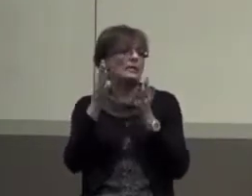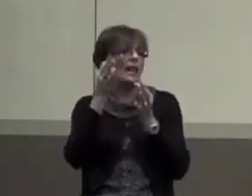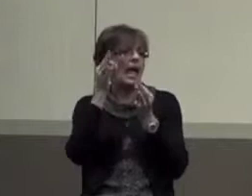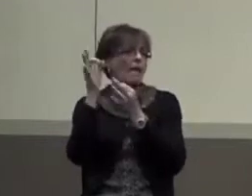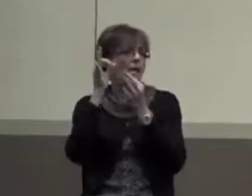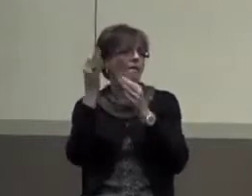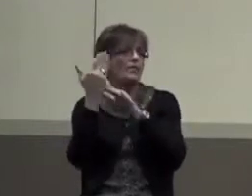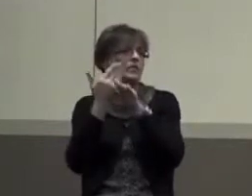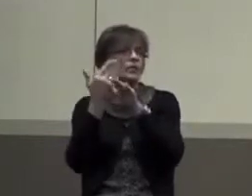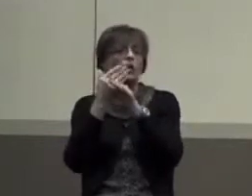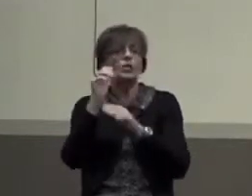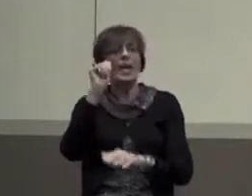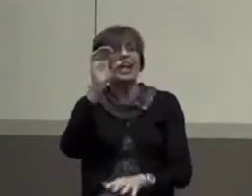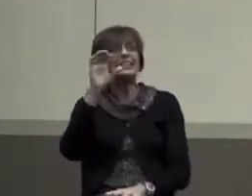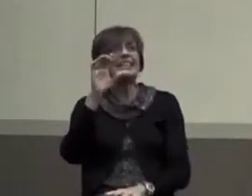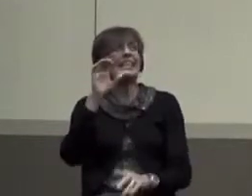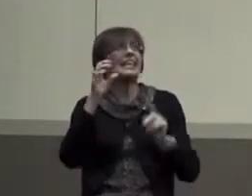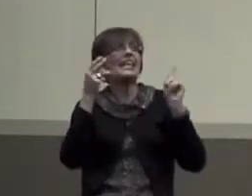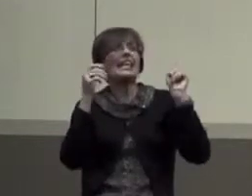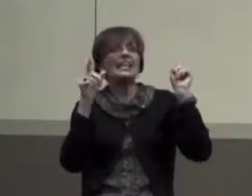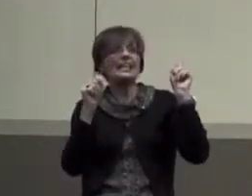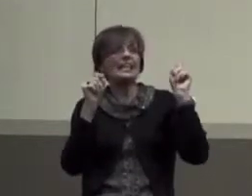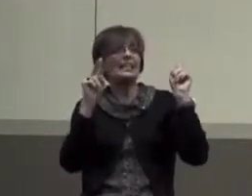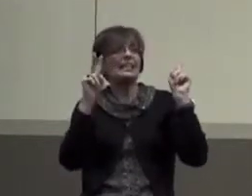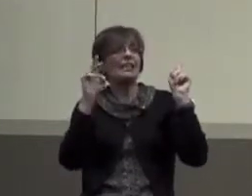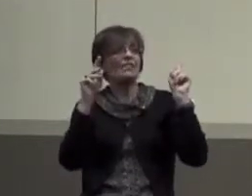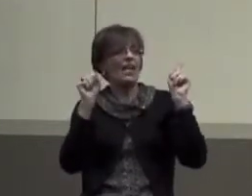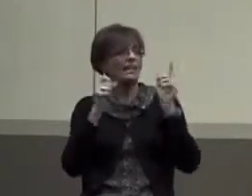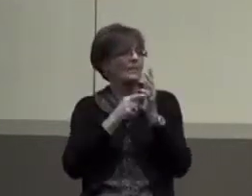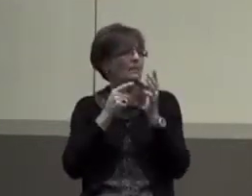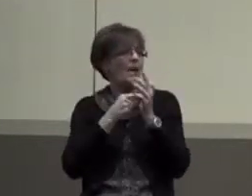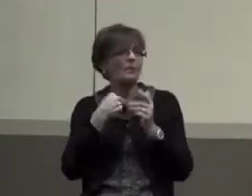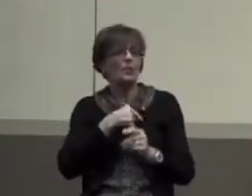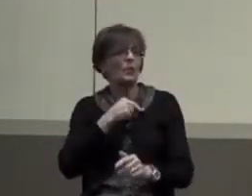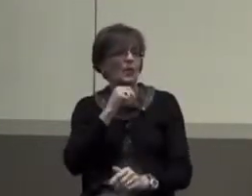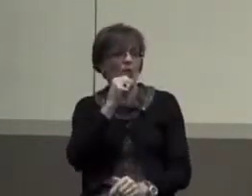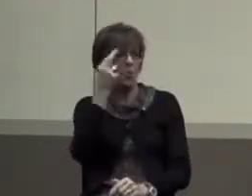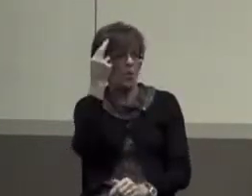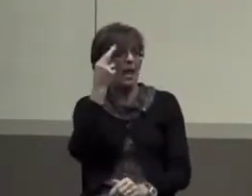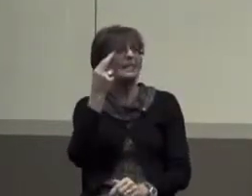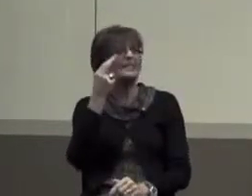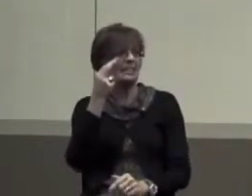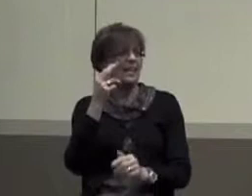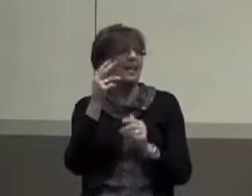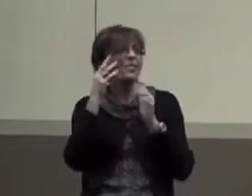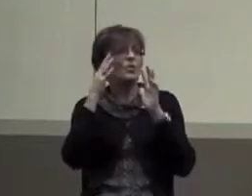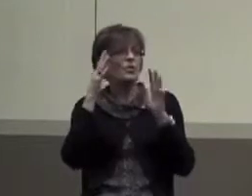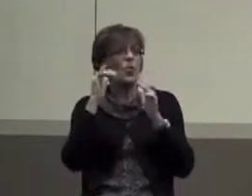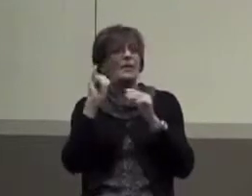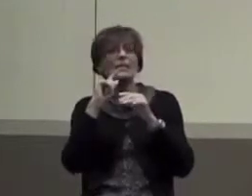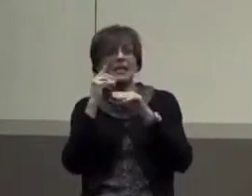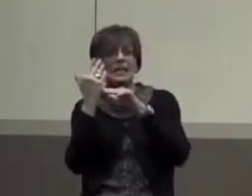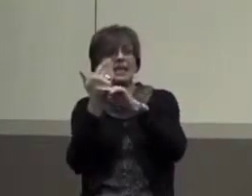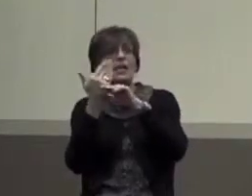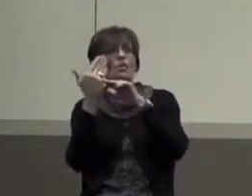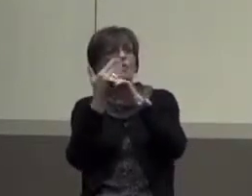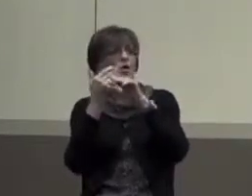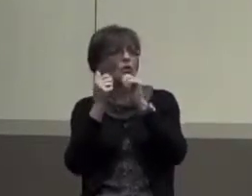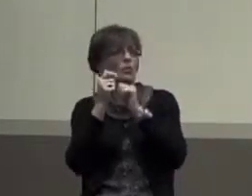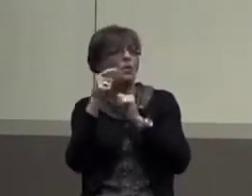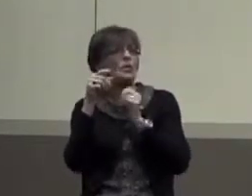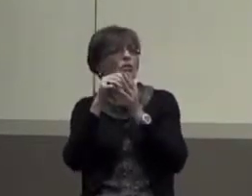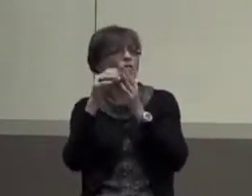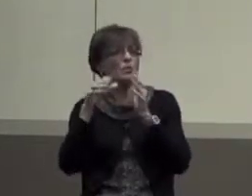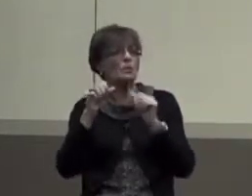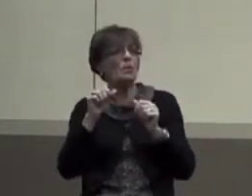AC or heat vents, sometimes we don't think about how much noise those put off, but it does interfere with our students' ability to listen. And that goes for deaf